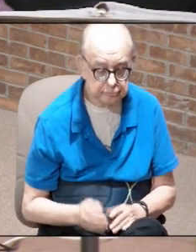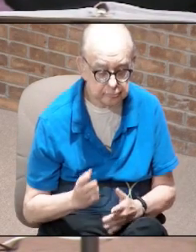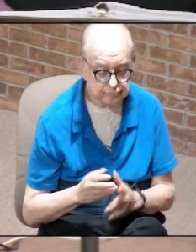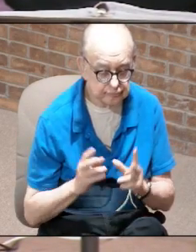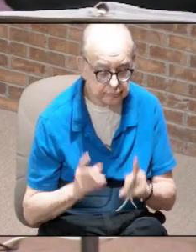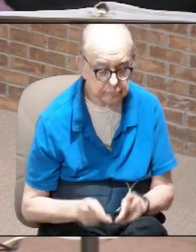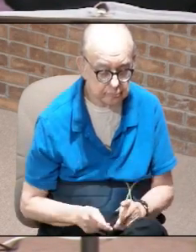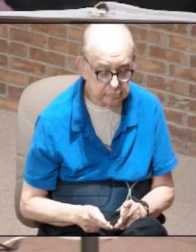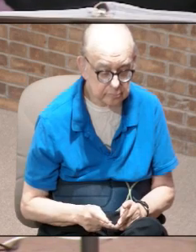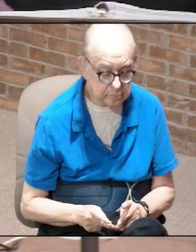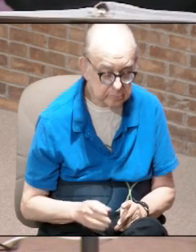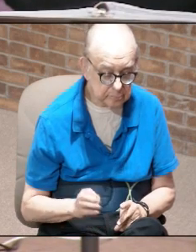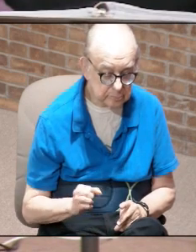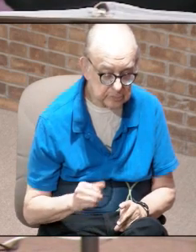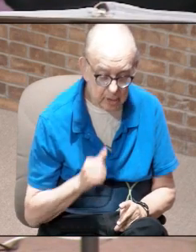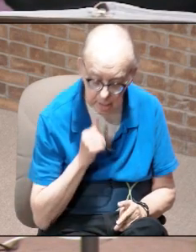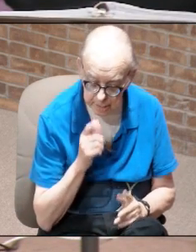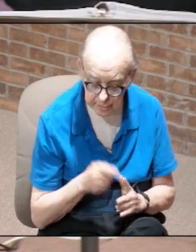Somebody's car here didn't start?